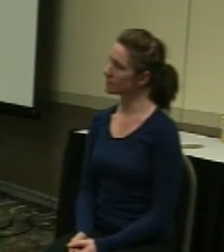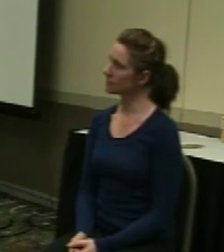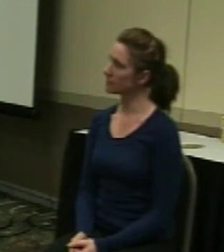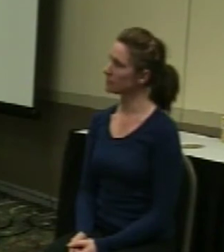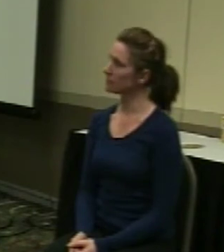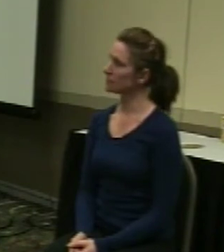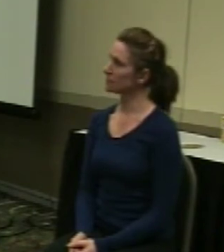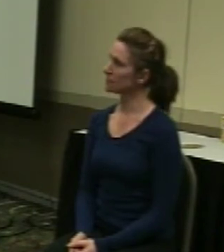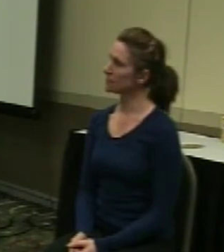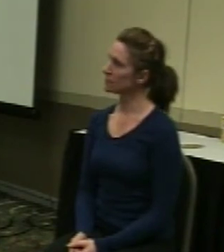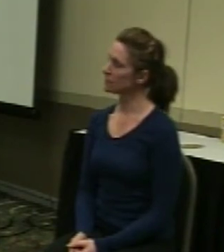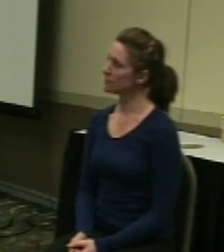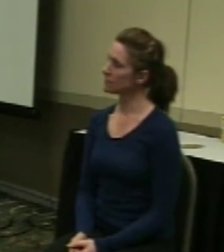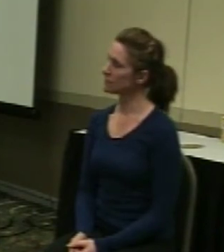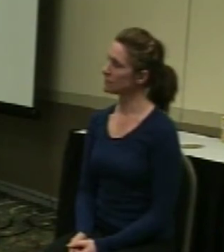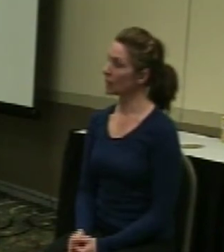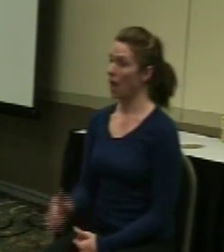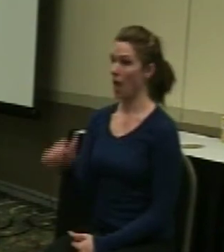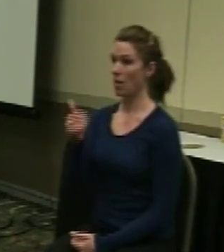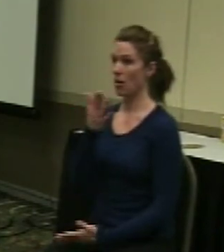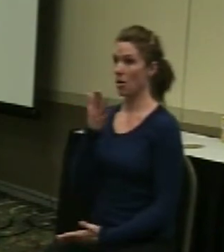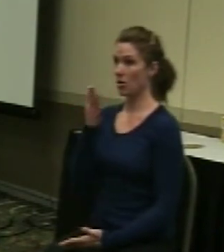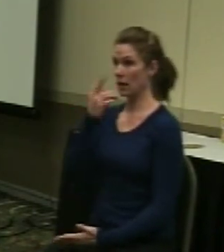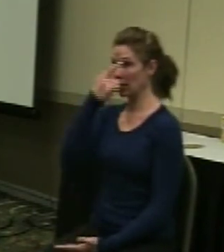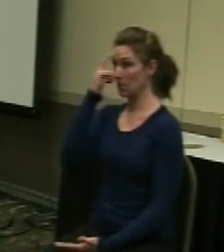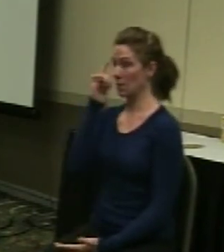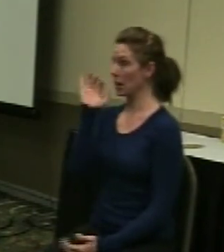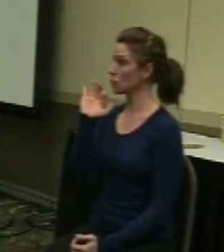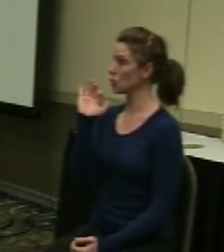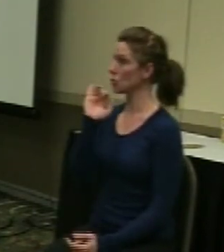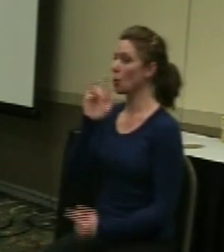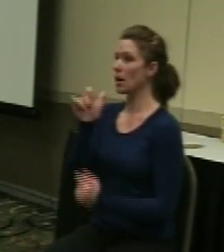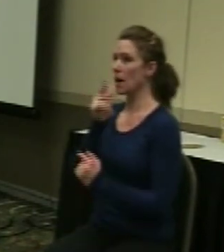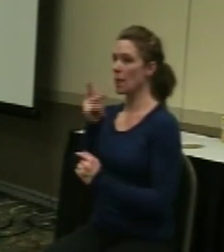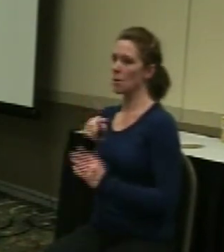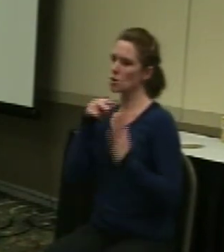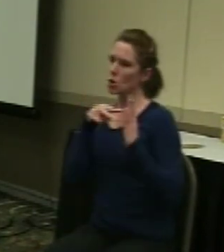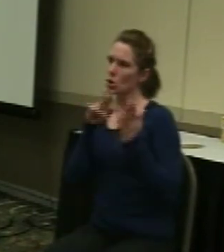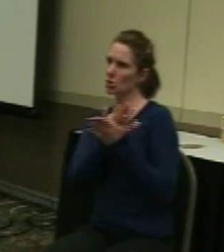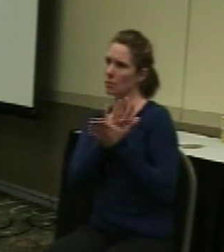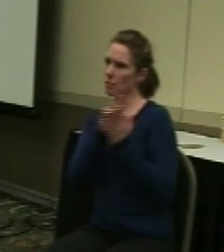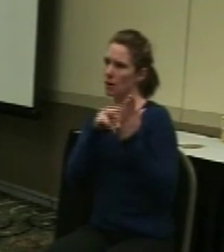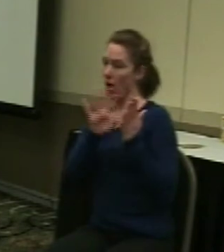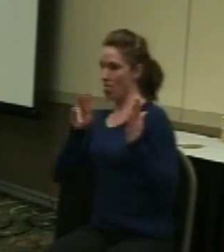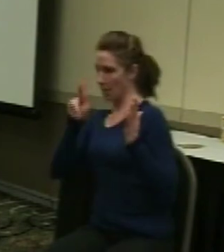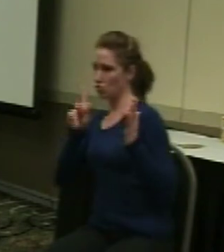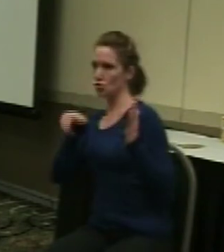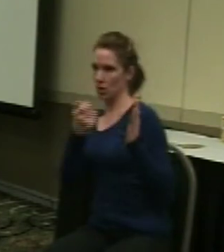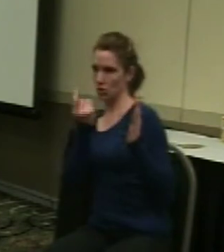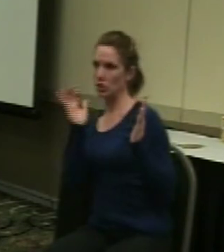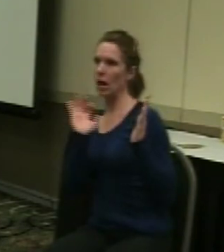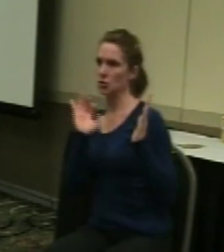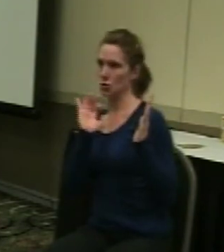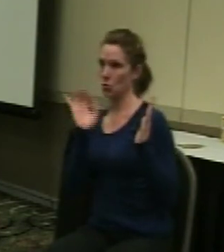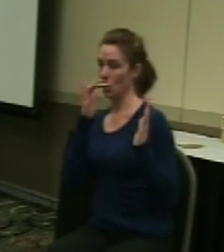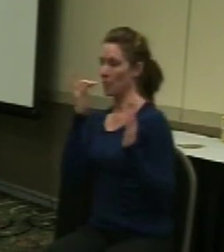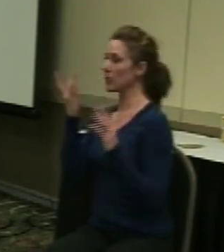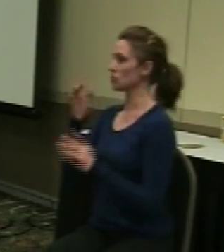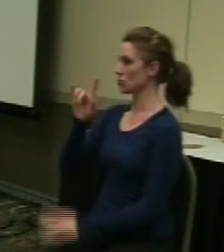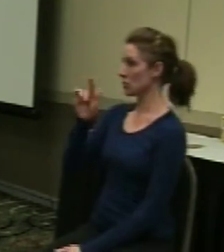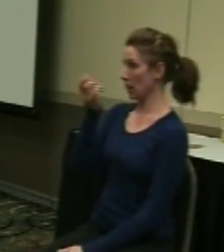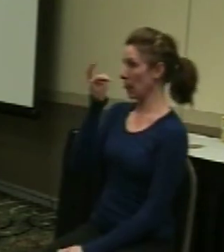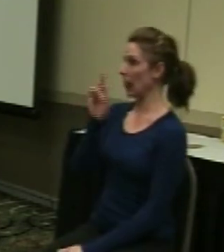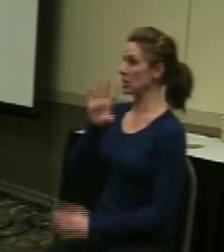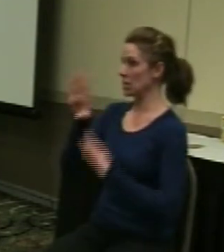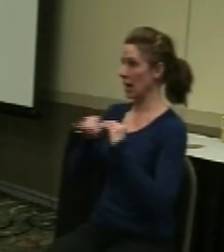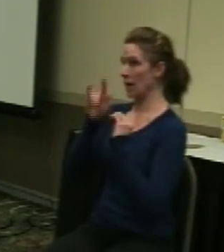being meaningful. And then the other thing to keep in mind is that when somebody else looks at it, it should be meaningful. That's why you're going to be using the legend, and that's why